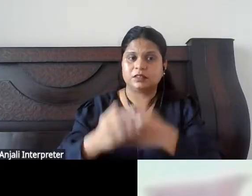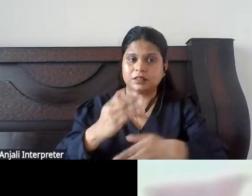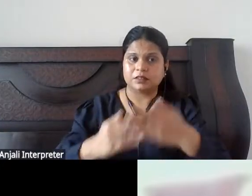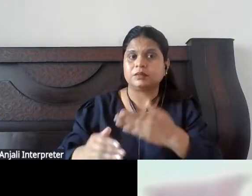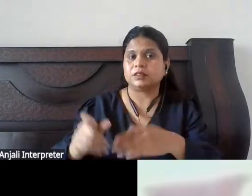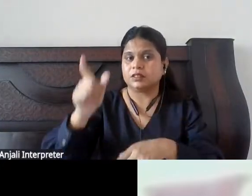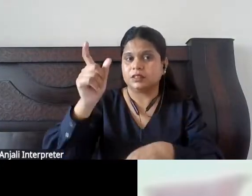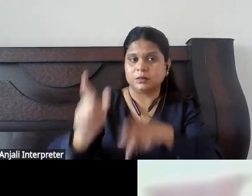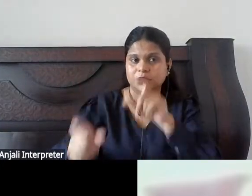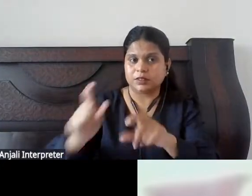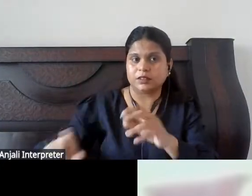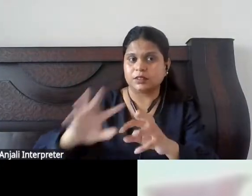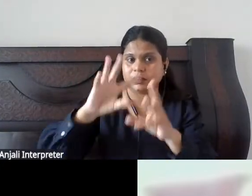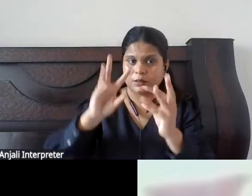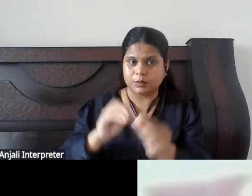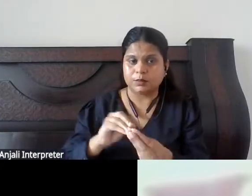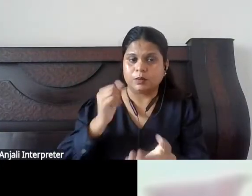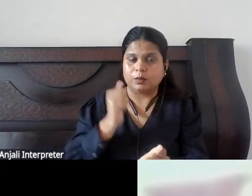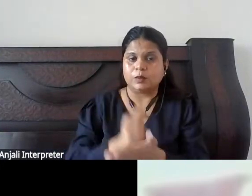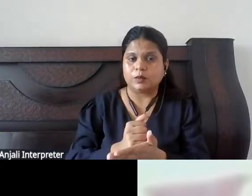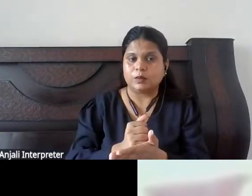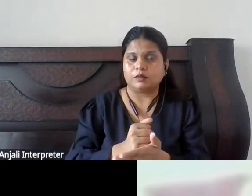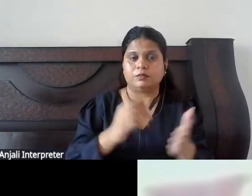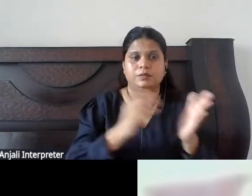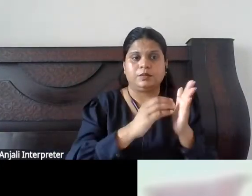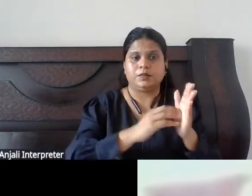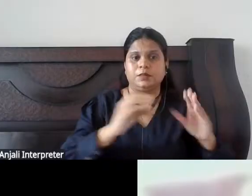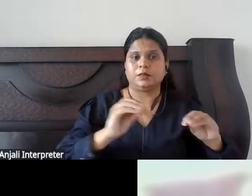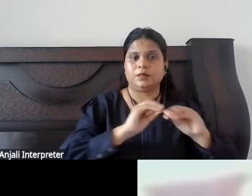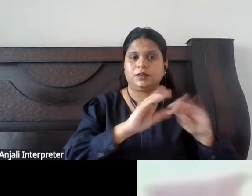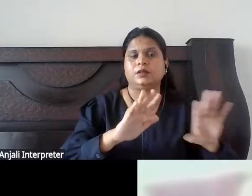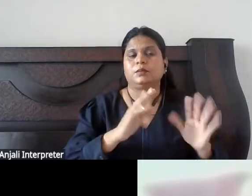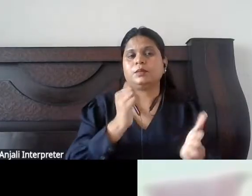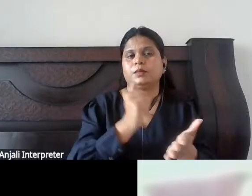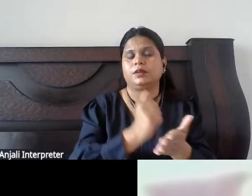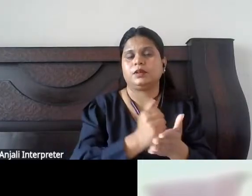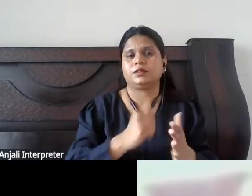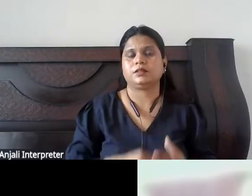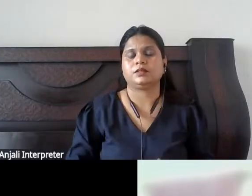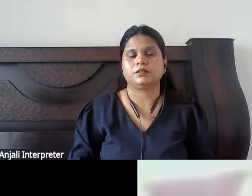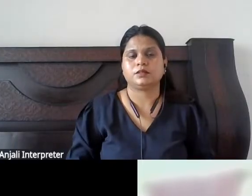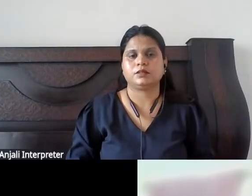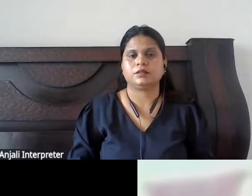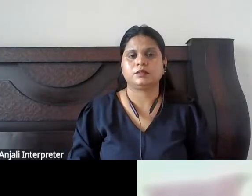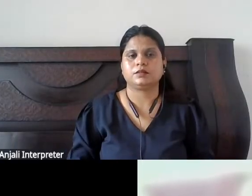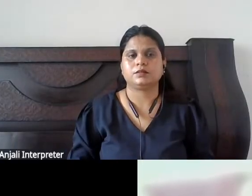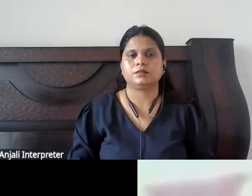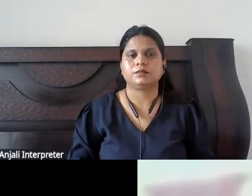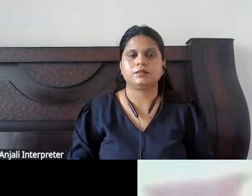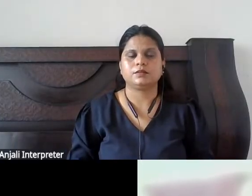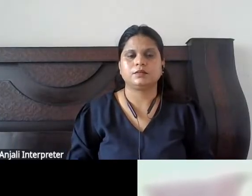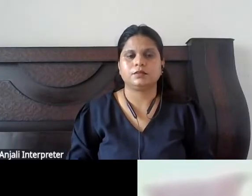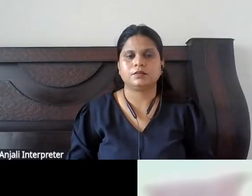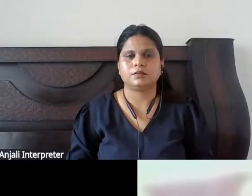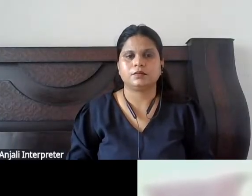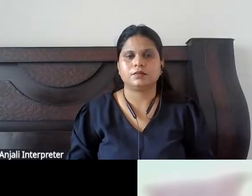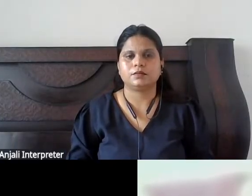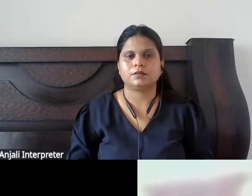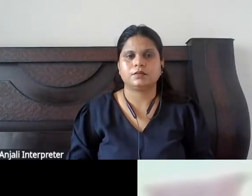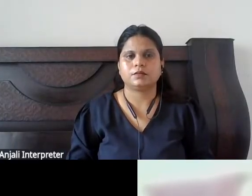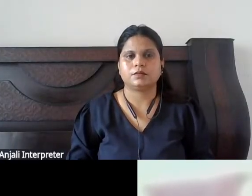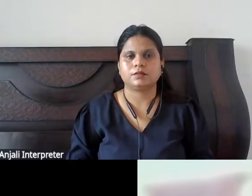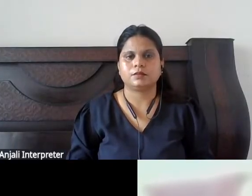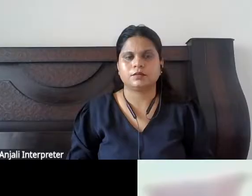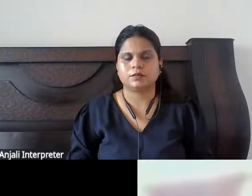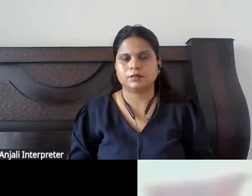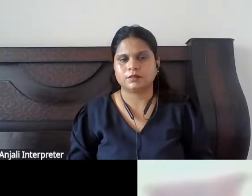we still lag behind and we couldn't make it, then the policies will never happen again and they will never help us